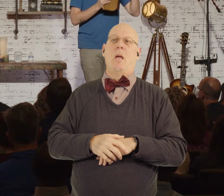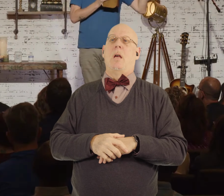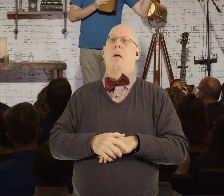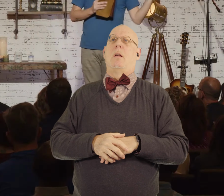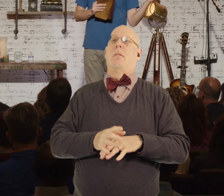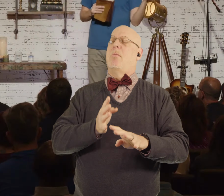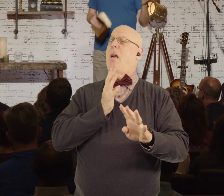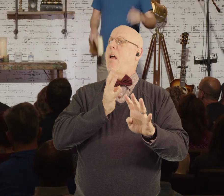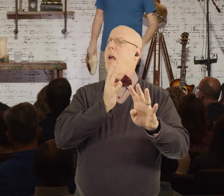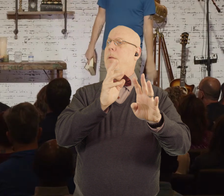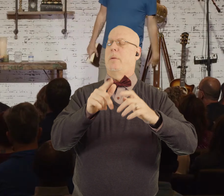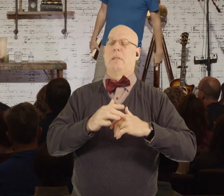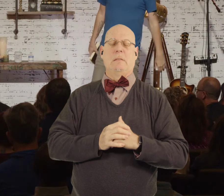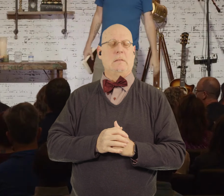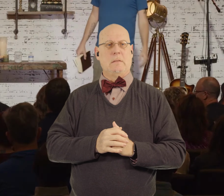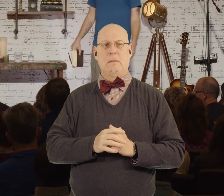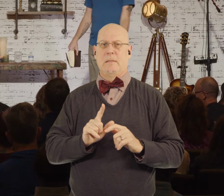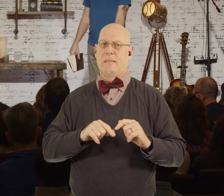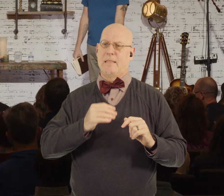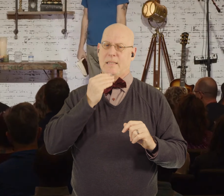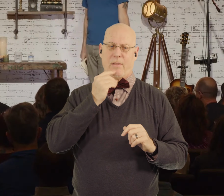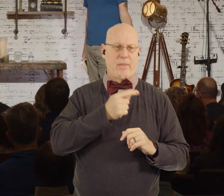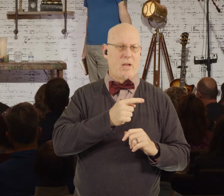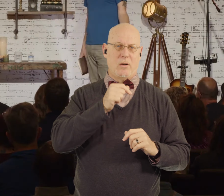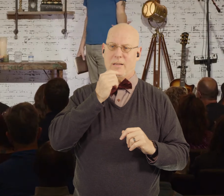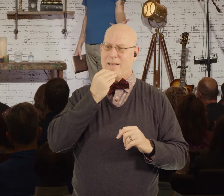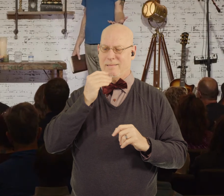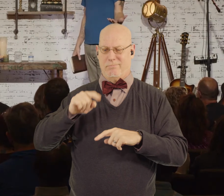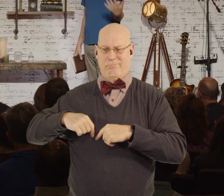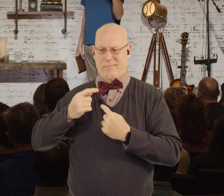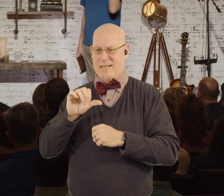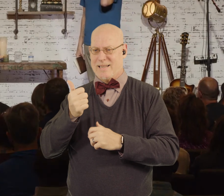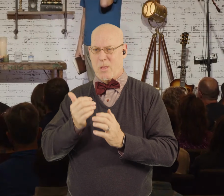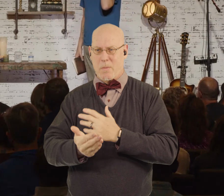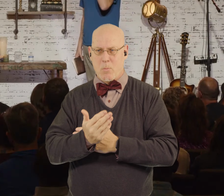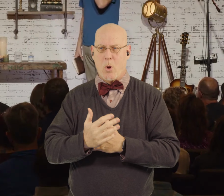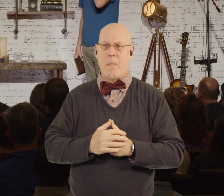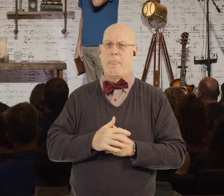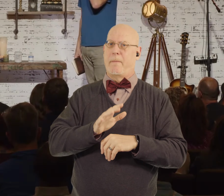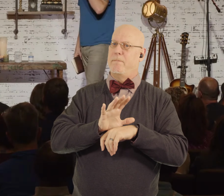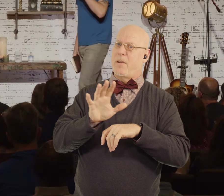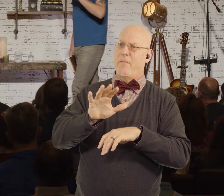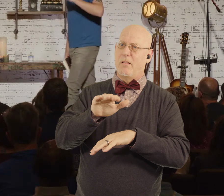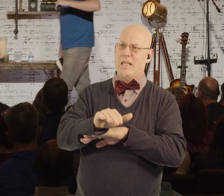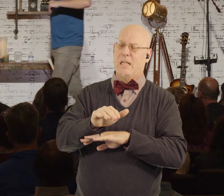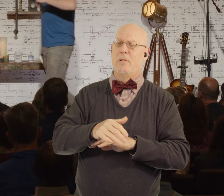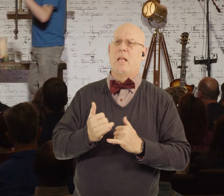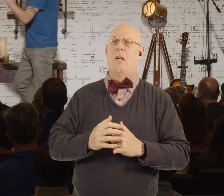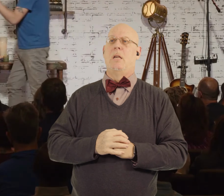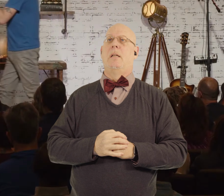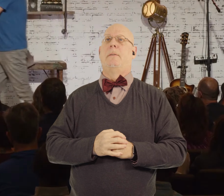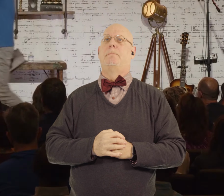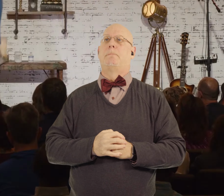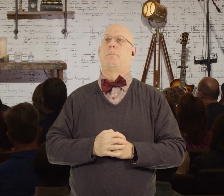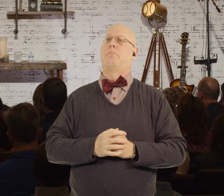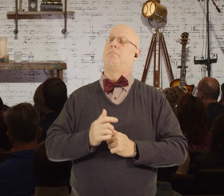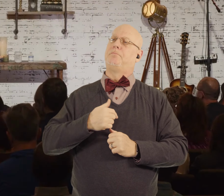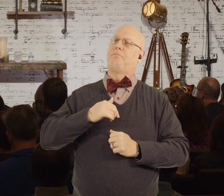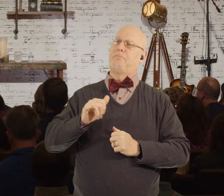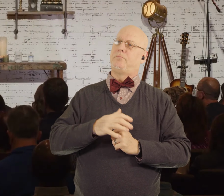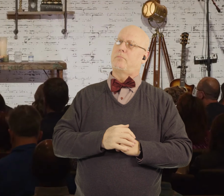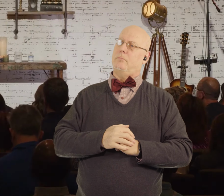International. There's lines of people, and I'm like, I can't eat anything there, but we hadn't eaten since like 10 a.m., and it's like 5 o'clock in the evening